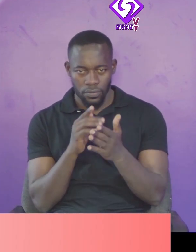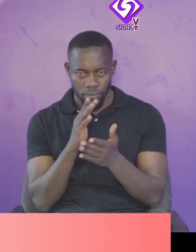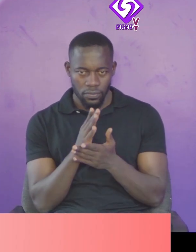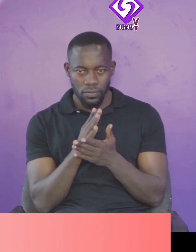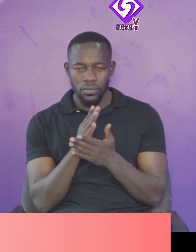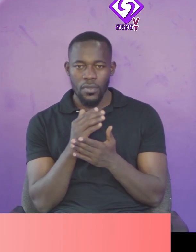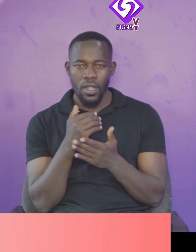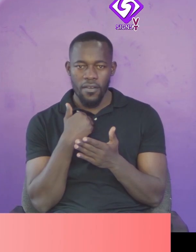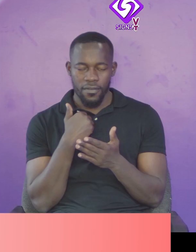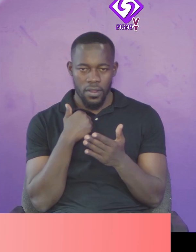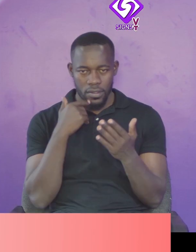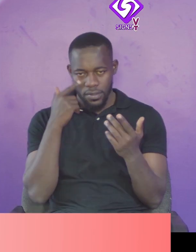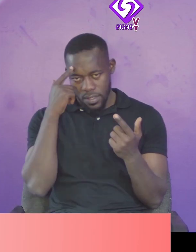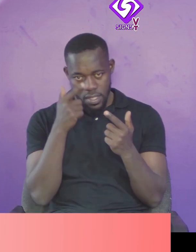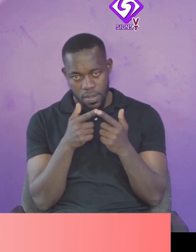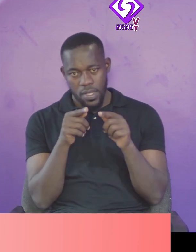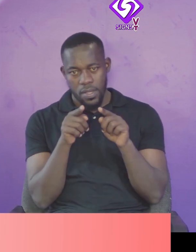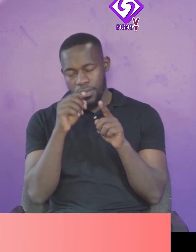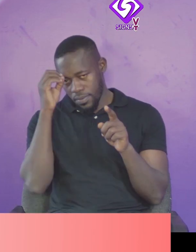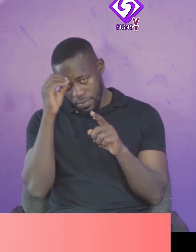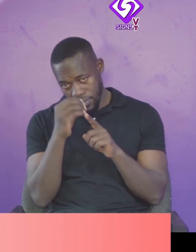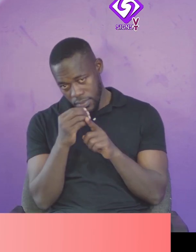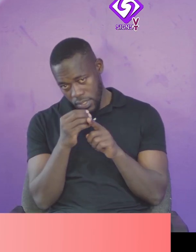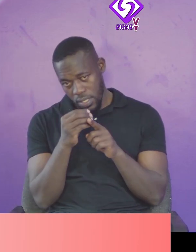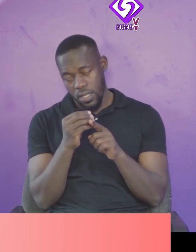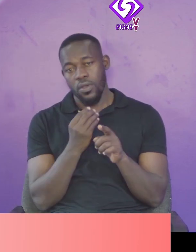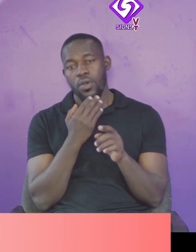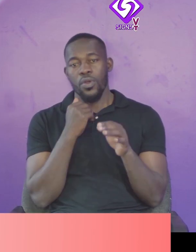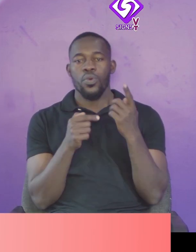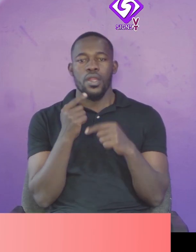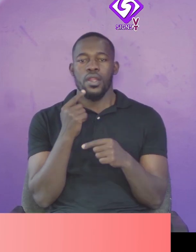have that hope that they can proceed to the next